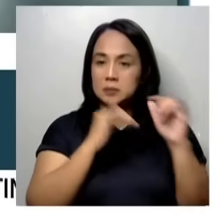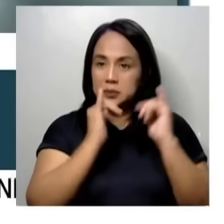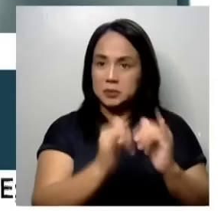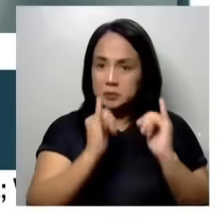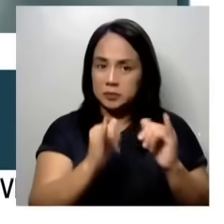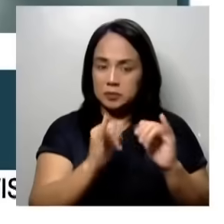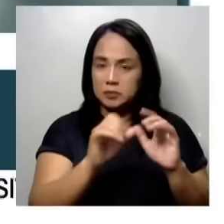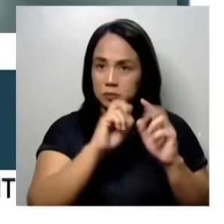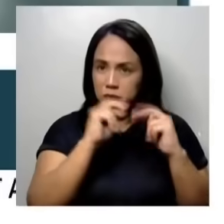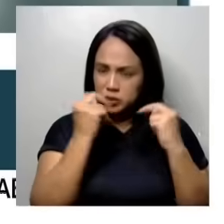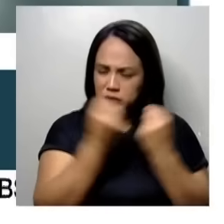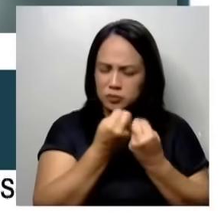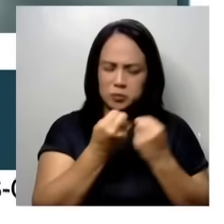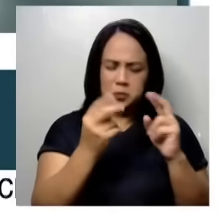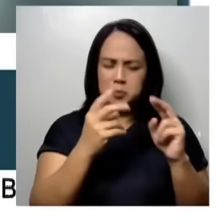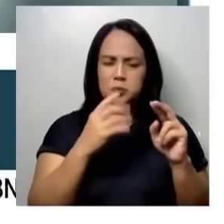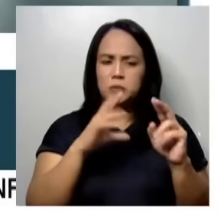to